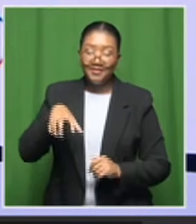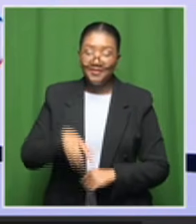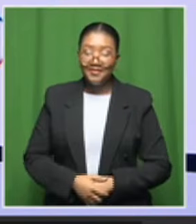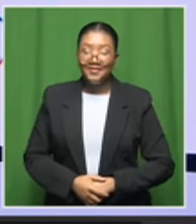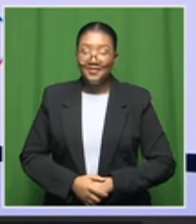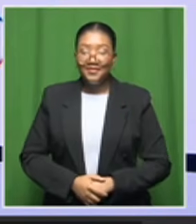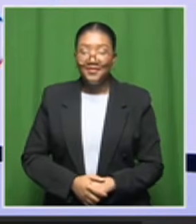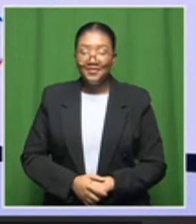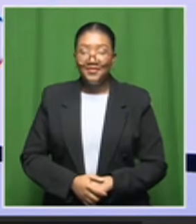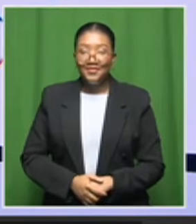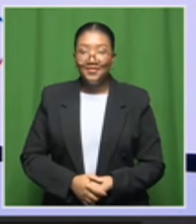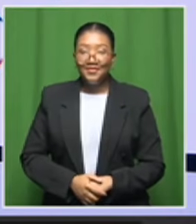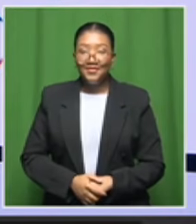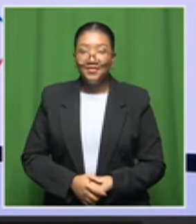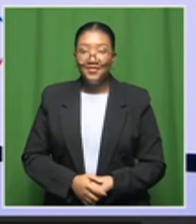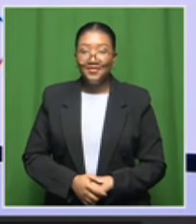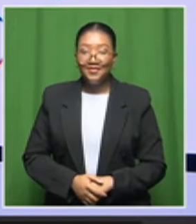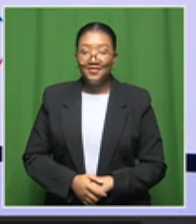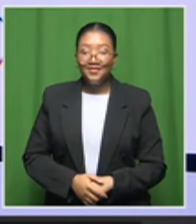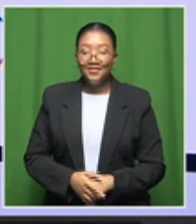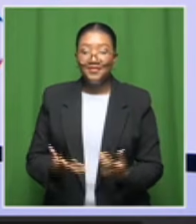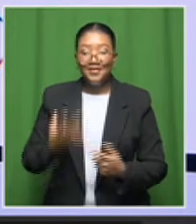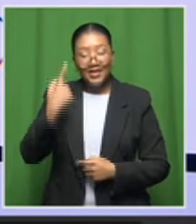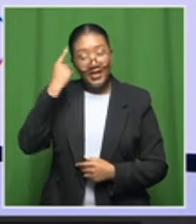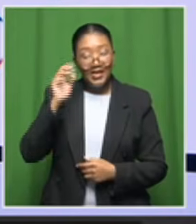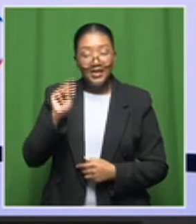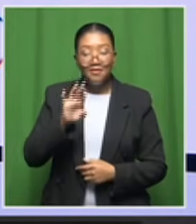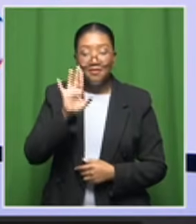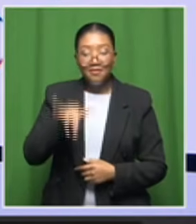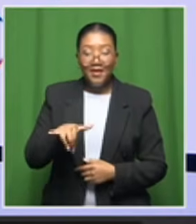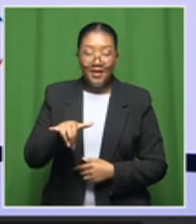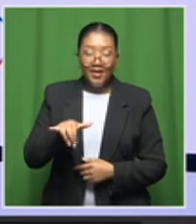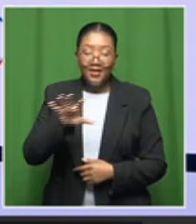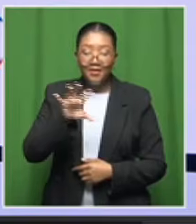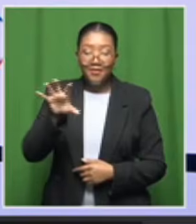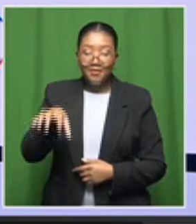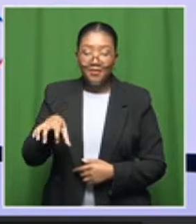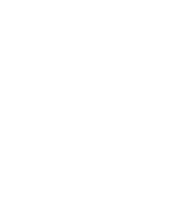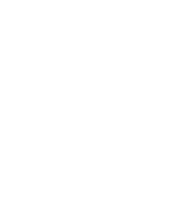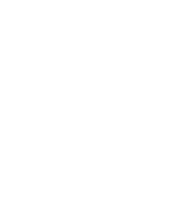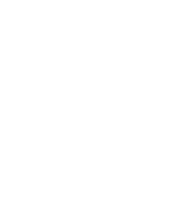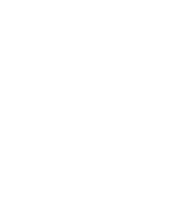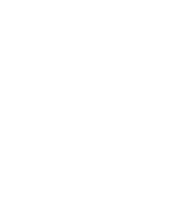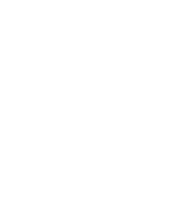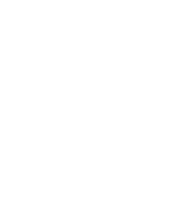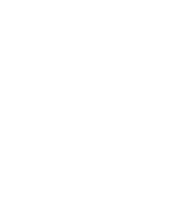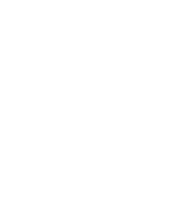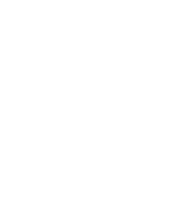as the St. Peter's Church in Nelson Mandela Bay is set to be declared a heritage site.